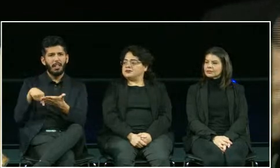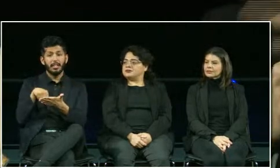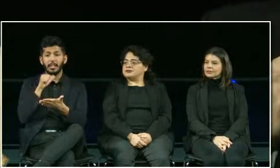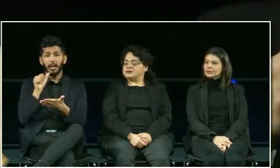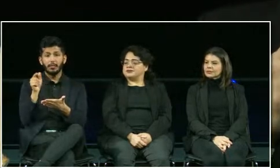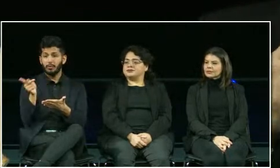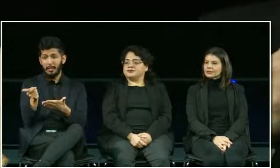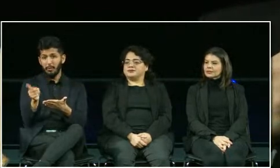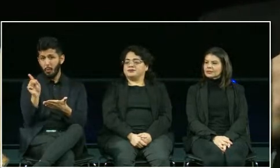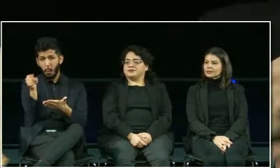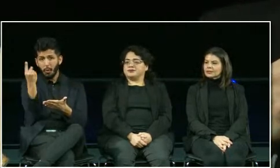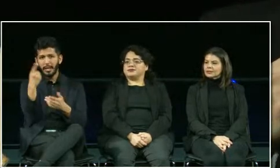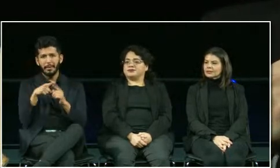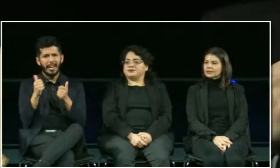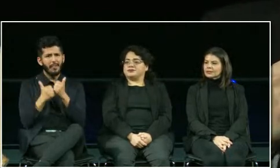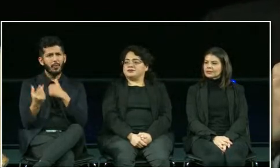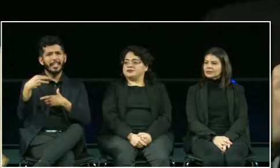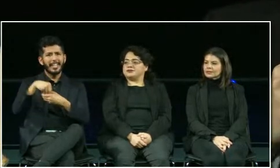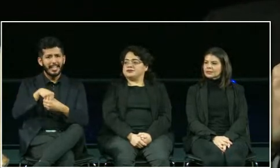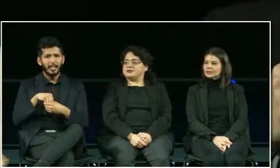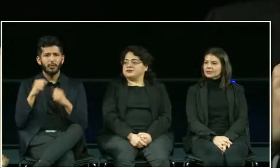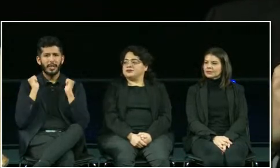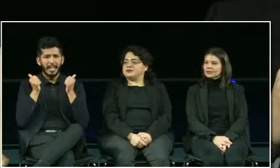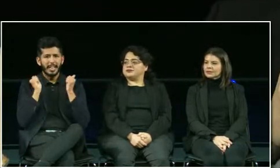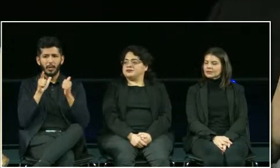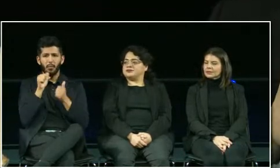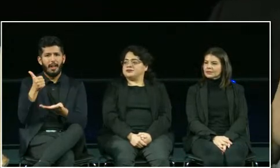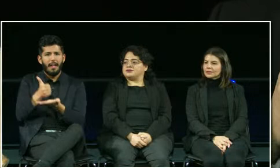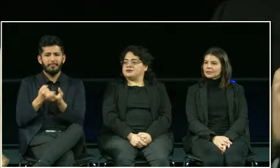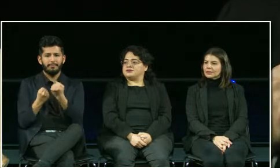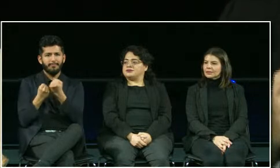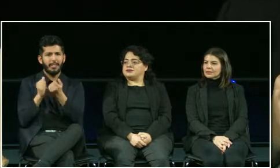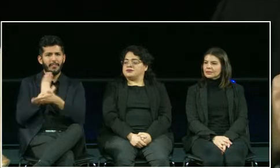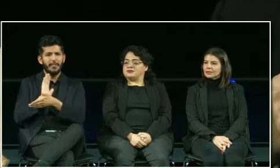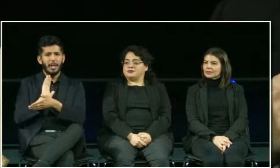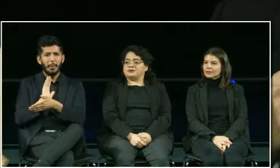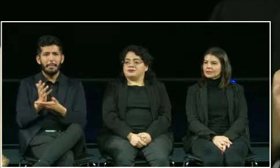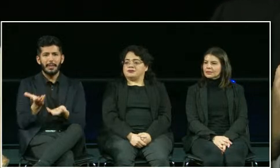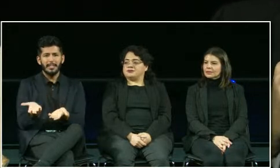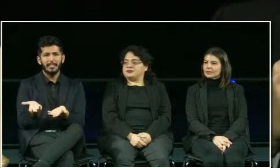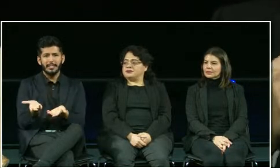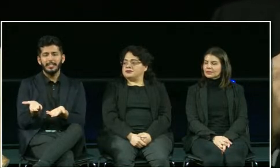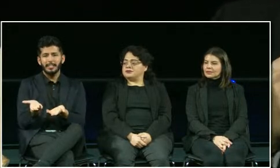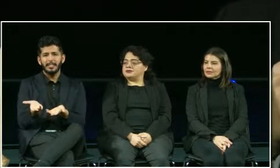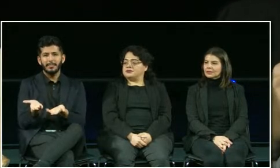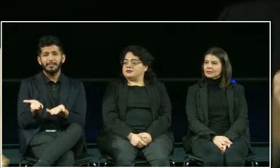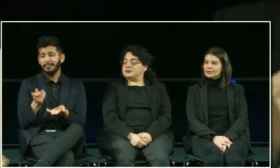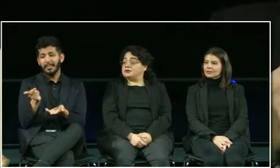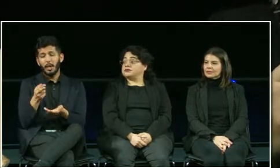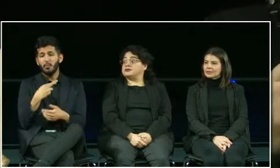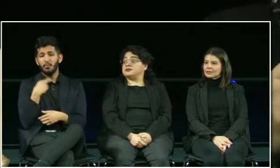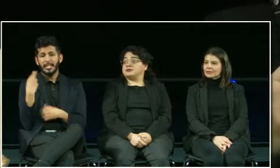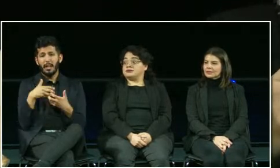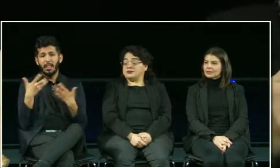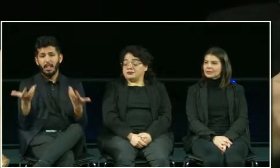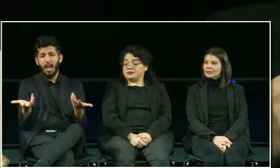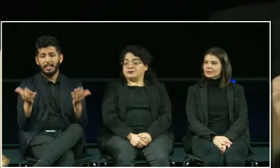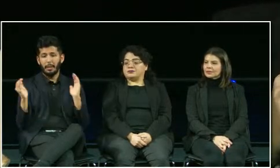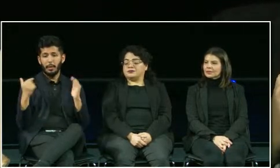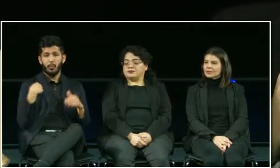only them but everybody in Greenland who helped do this film on doing it. So they risked a lot more than we